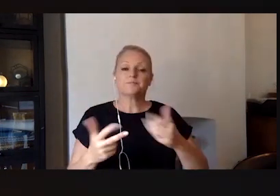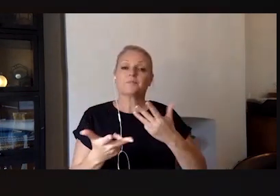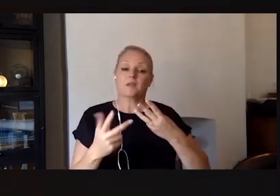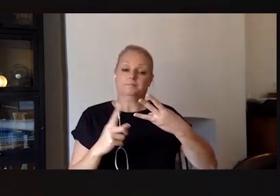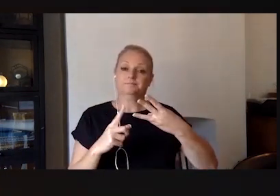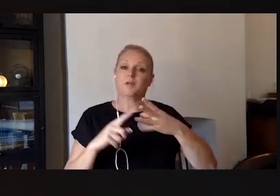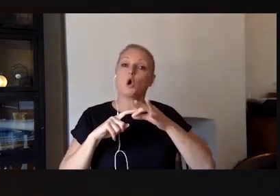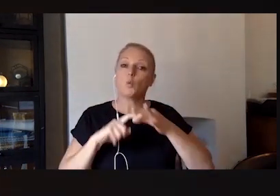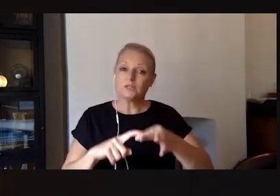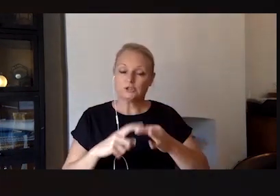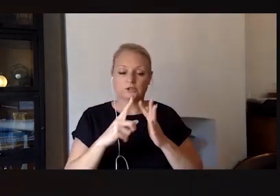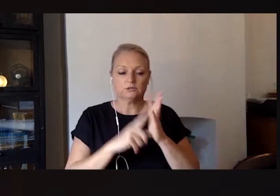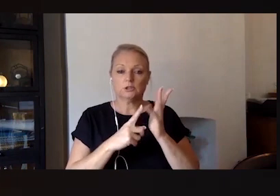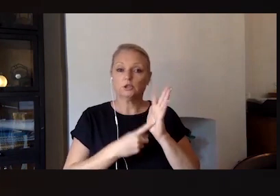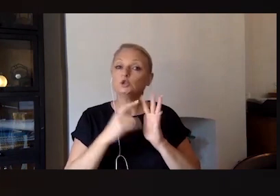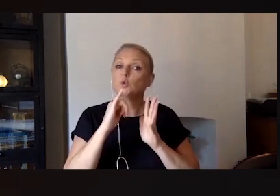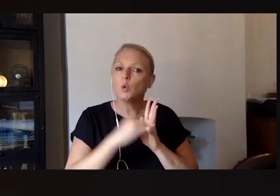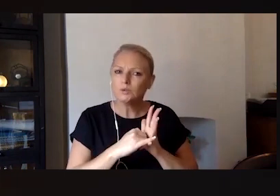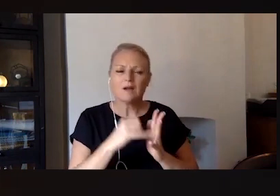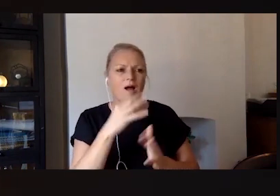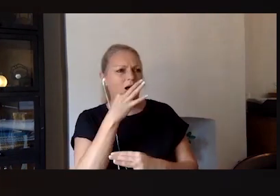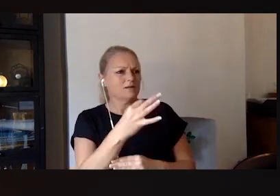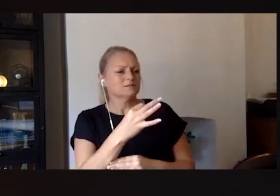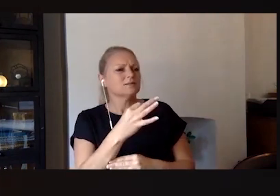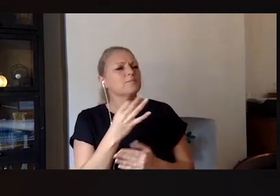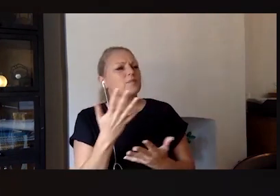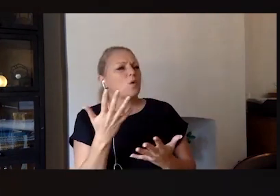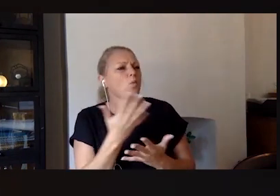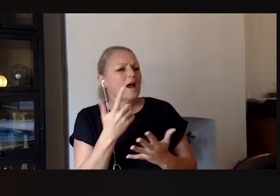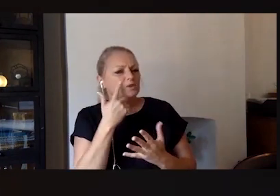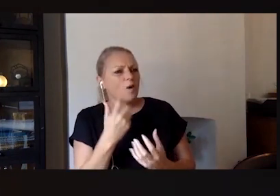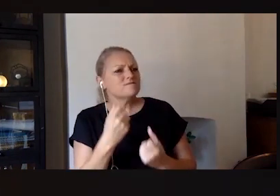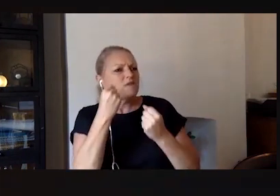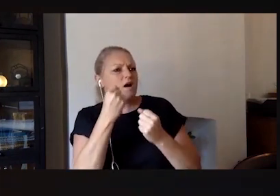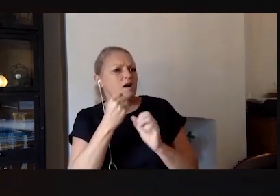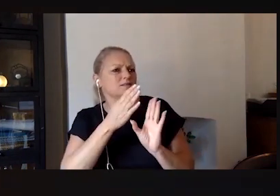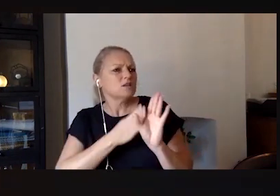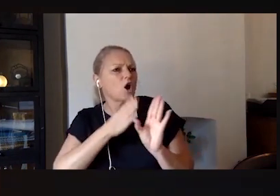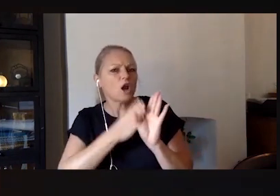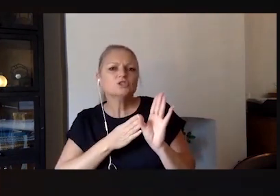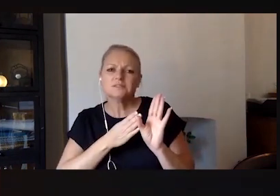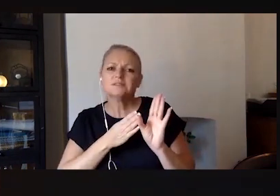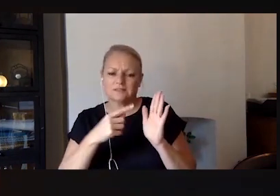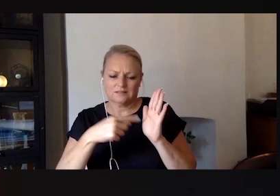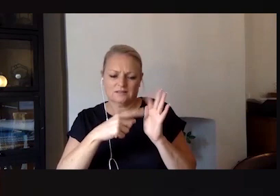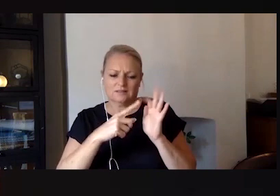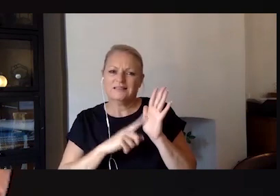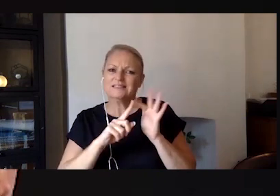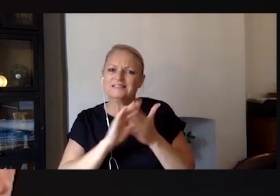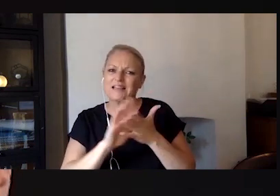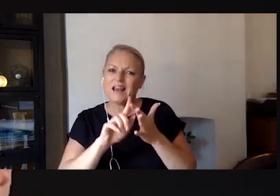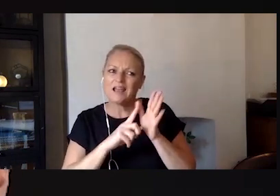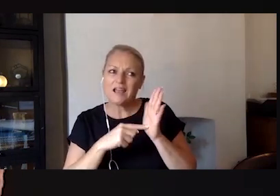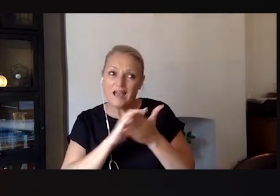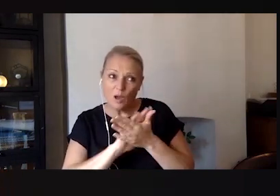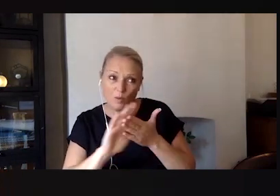us to information around how to find a psychologist that are participating in telehealth, of course, with the latest announcement that's been made. Do you have